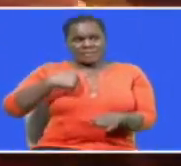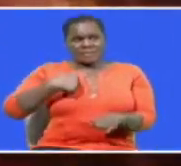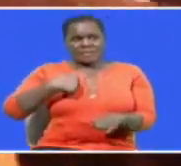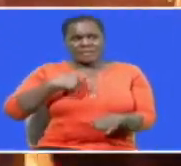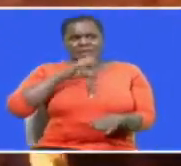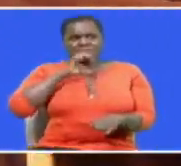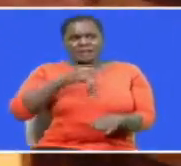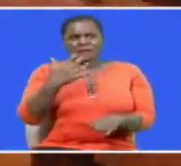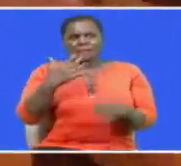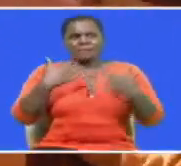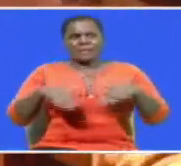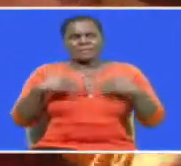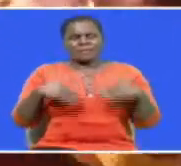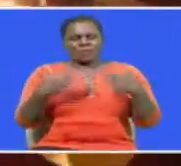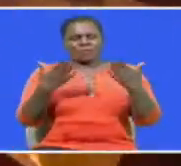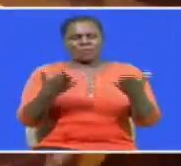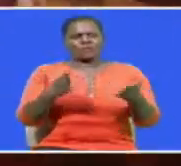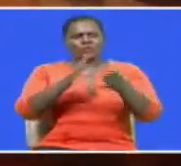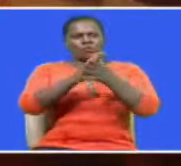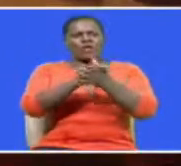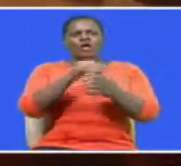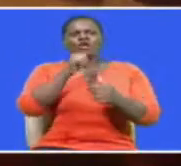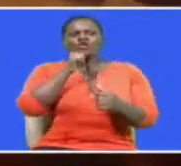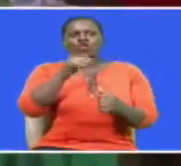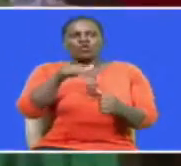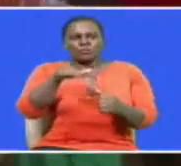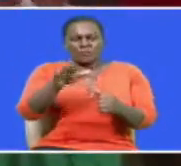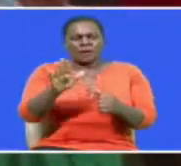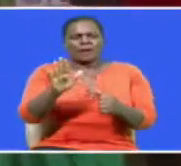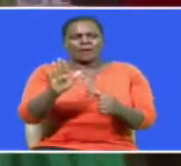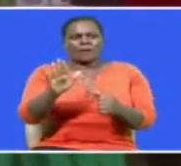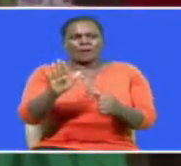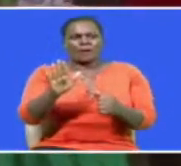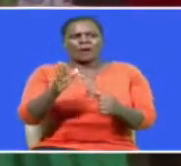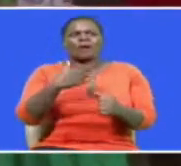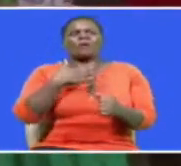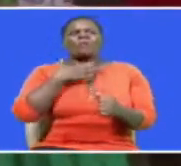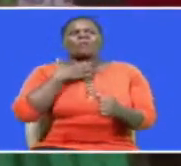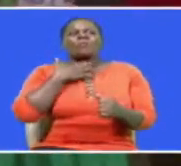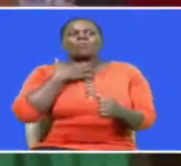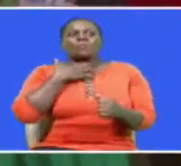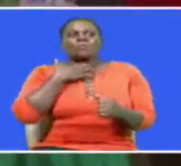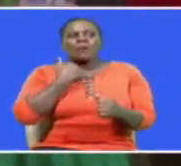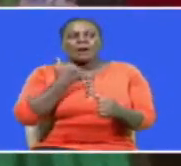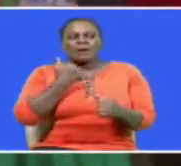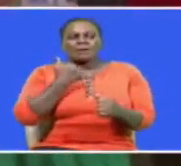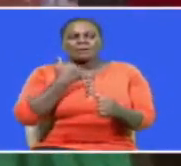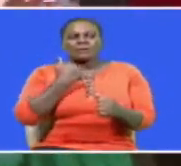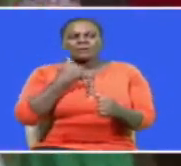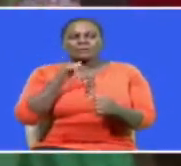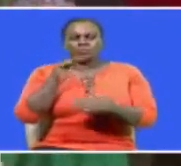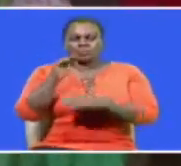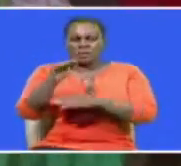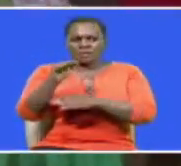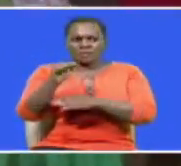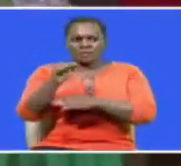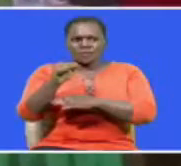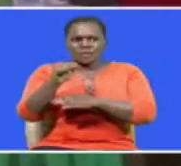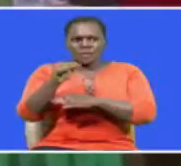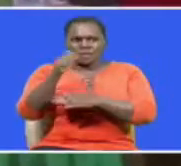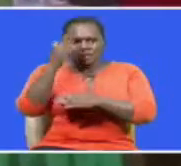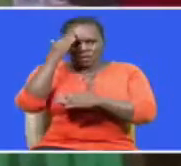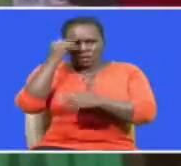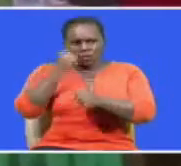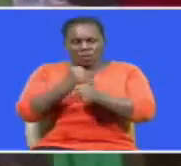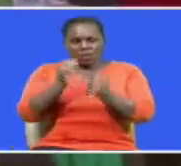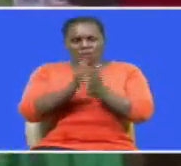of the people of Kimei, I am not their king. I also want to discuss, together with my union, I know we work